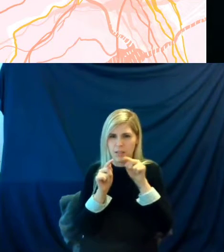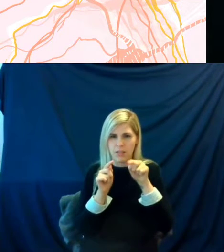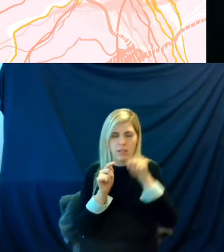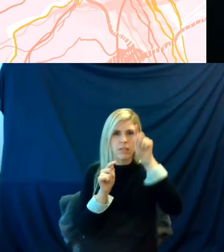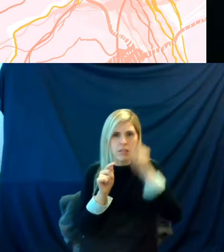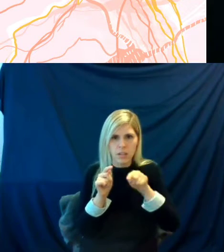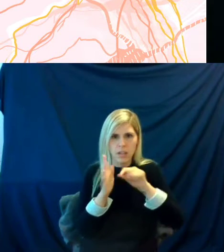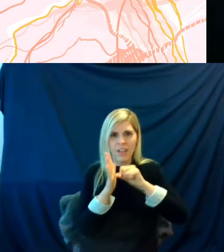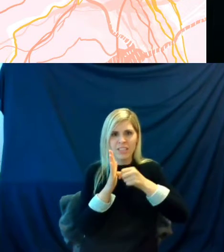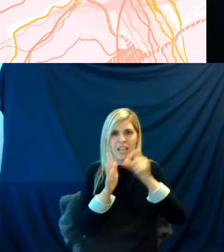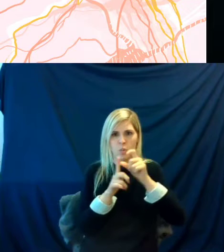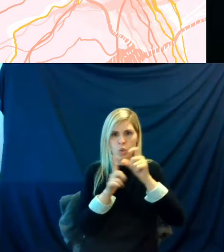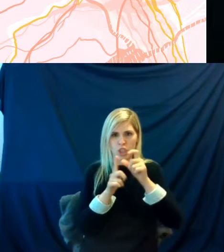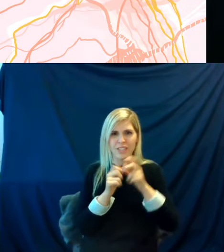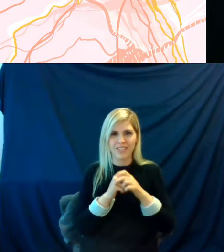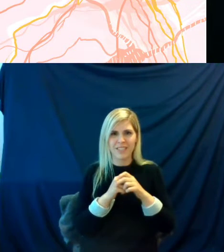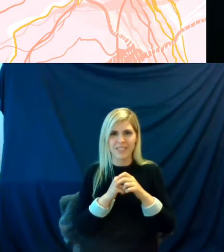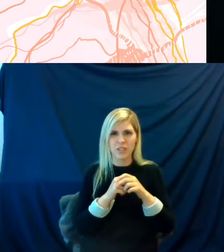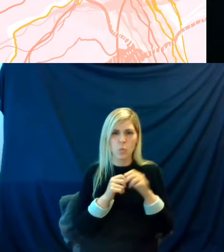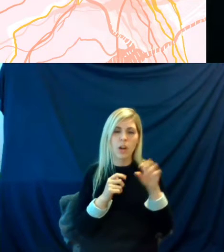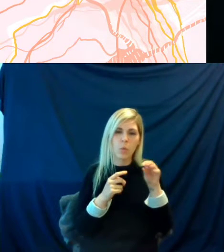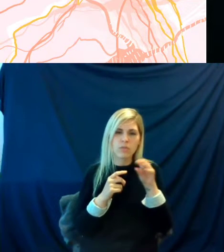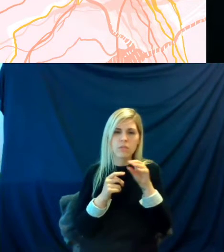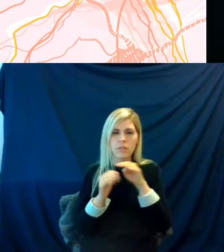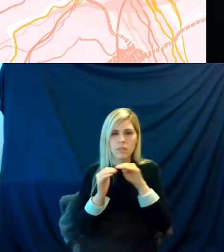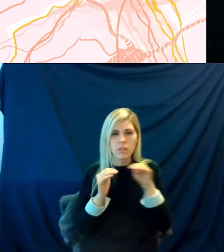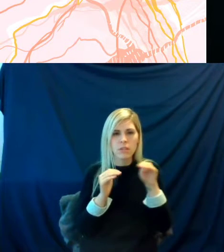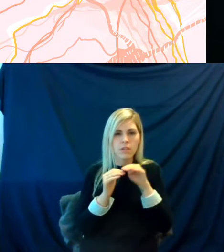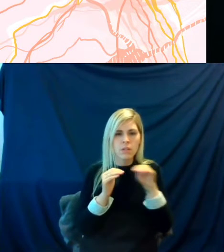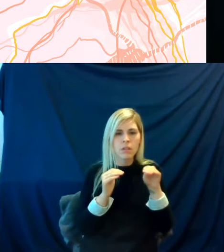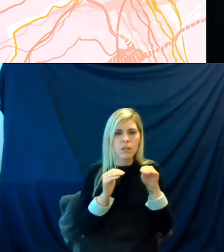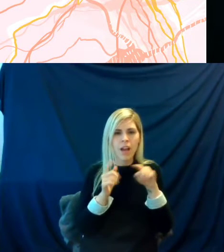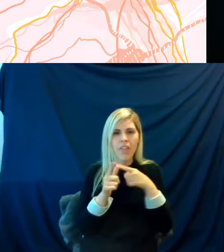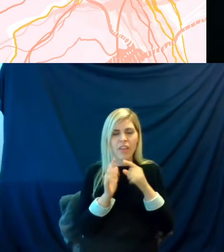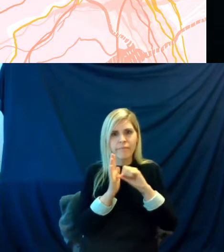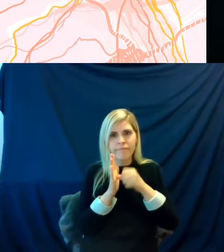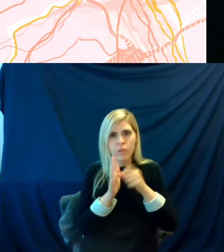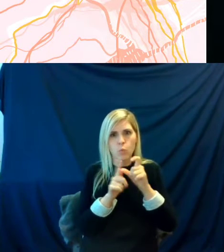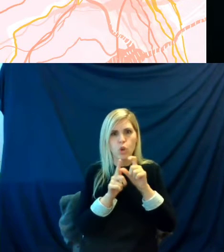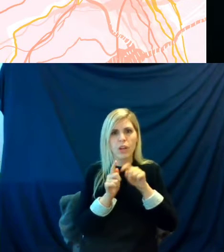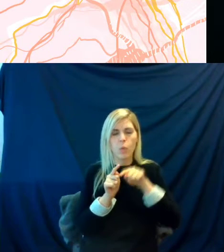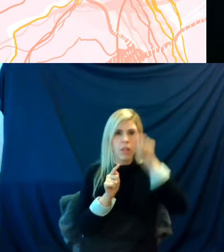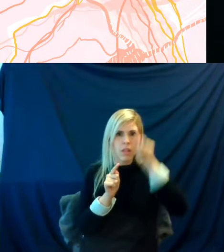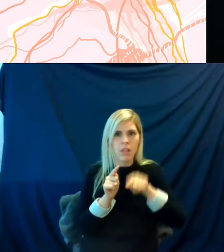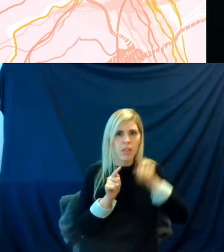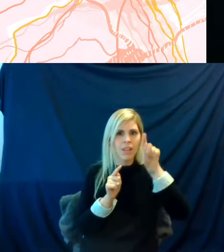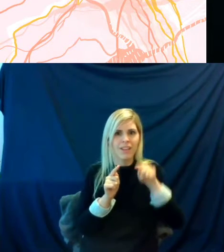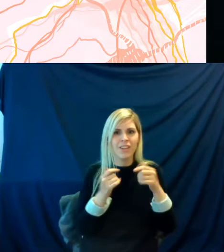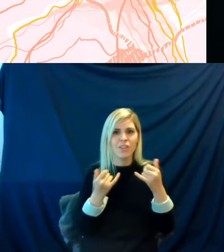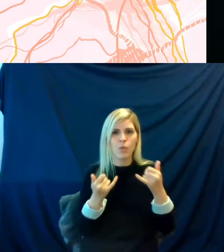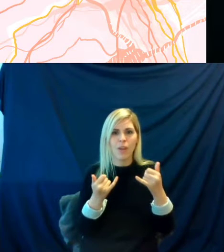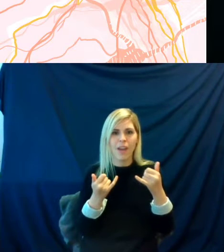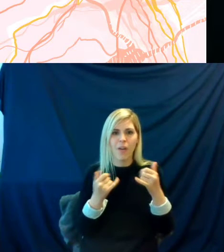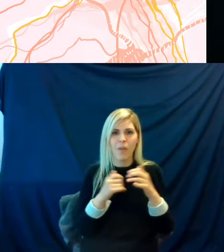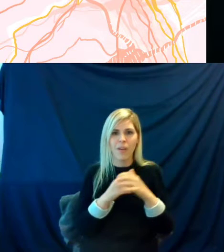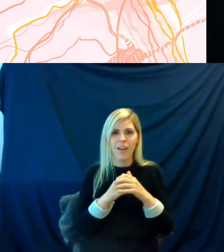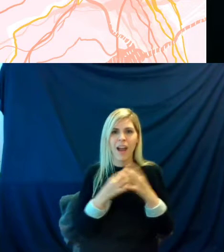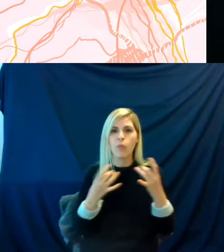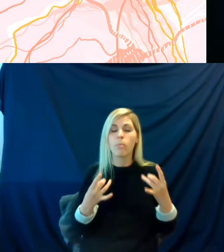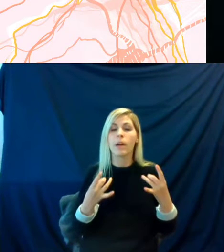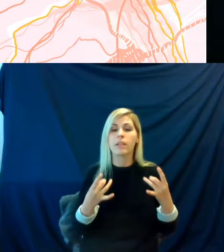spike, like, over here when I was talking. So just for just to reference, I'll